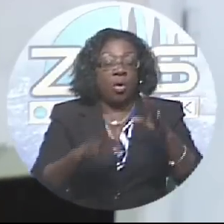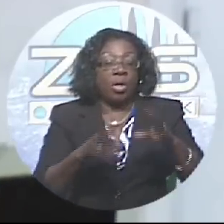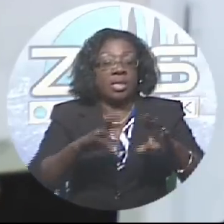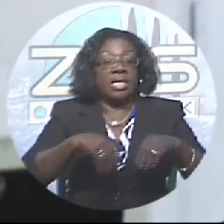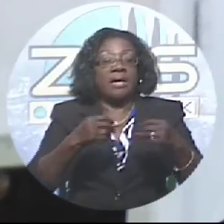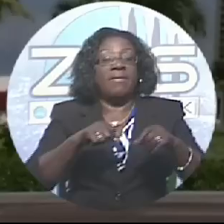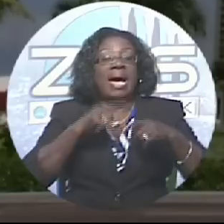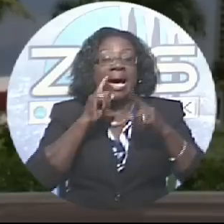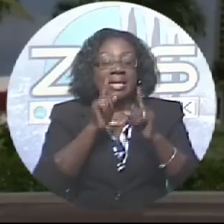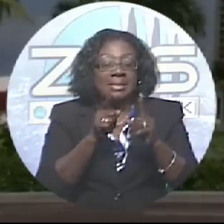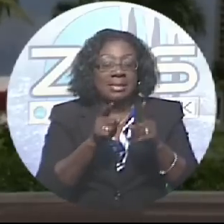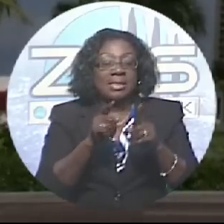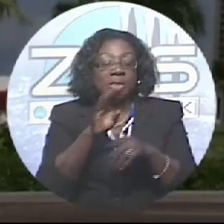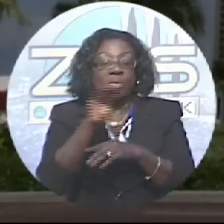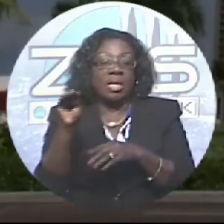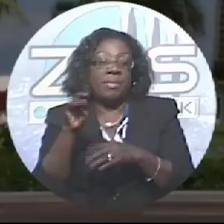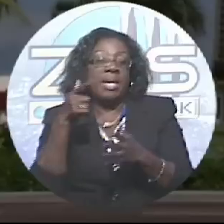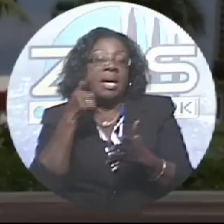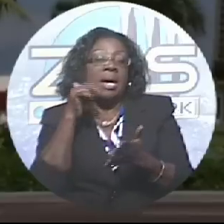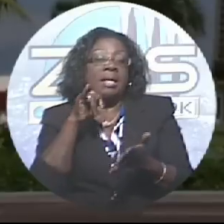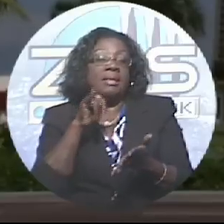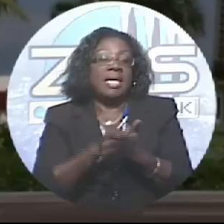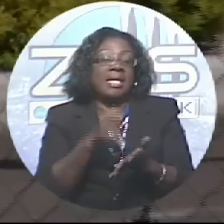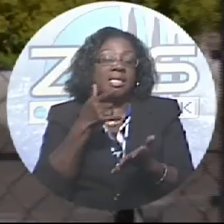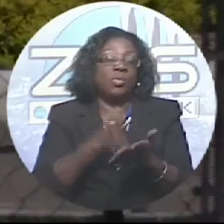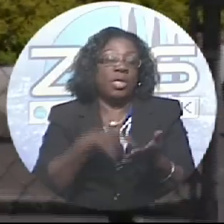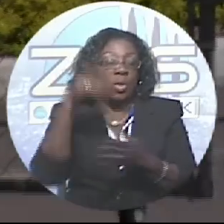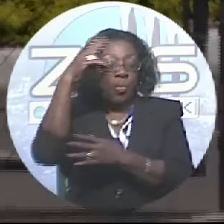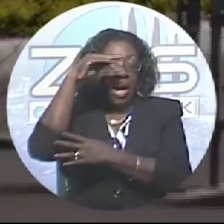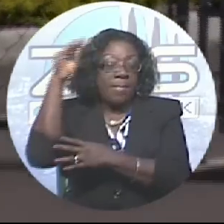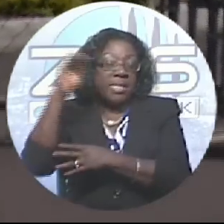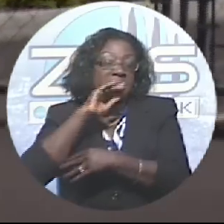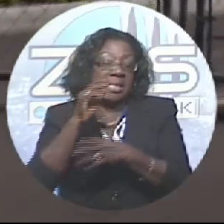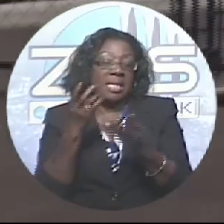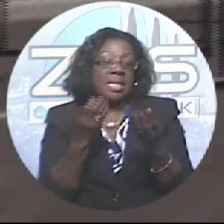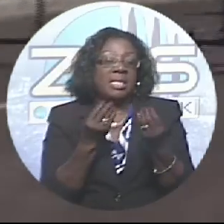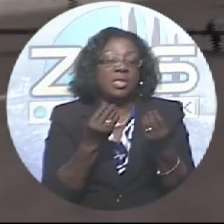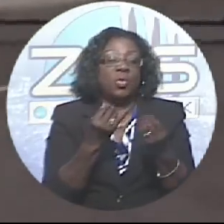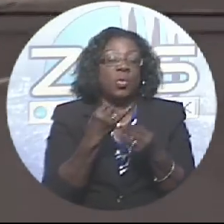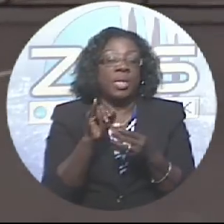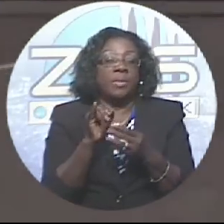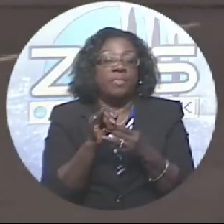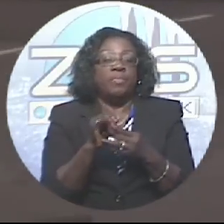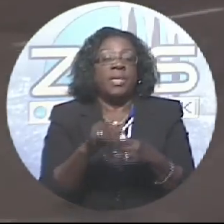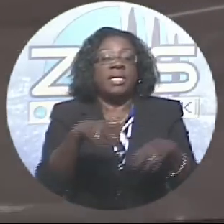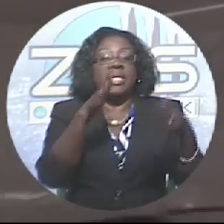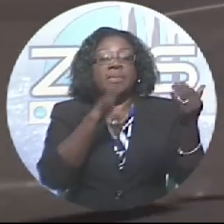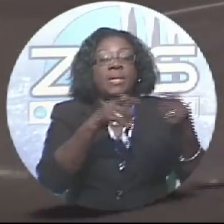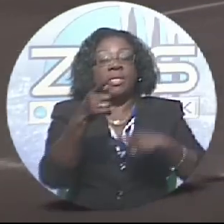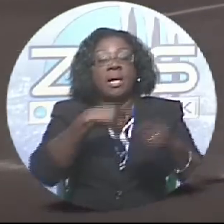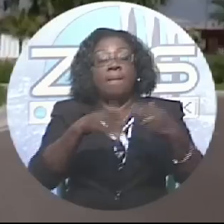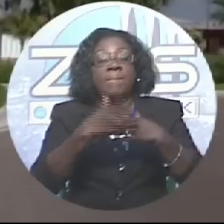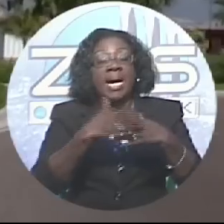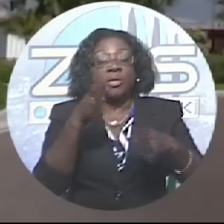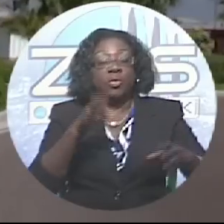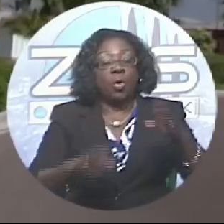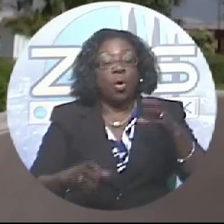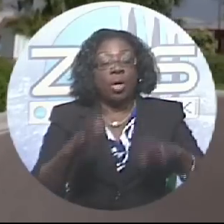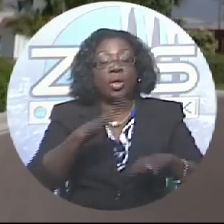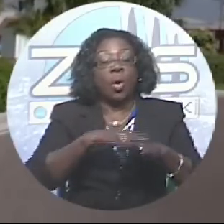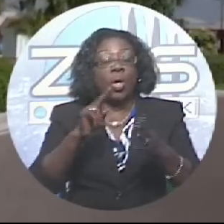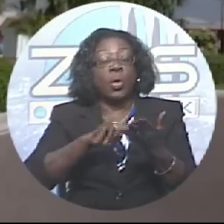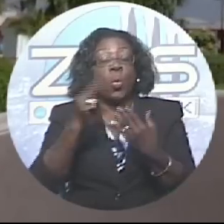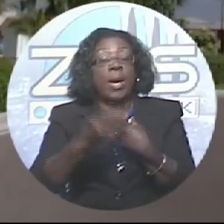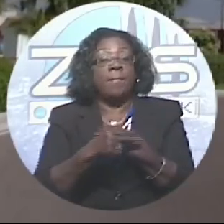Prime Minister is doing. Now, parties involved in the Baha dispute were expected to return to court on November 4th. That